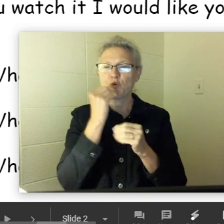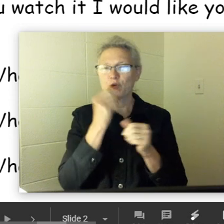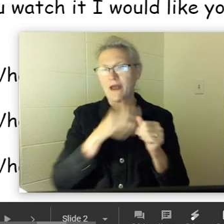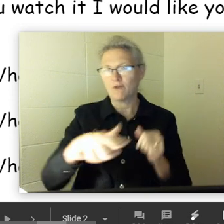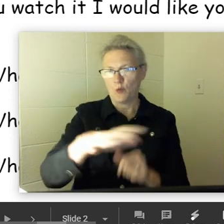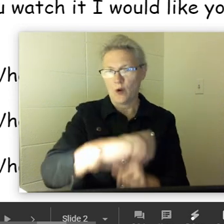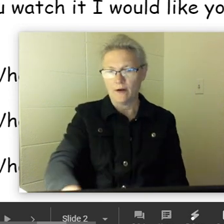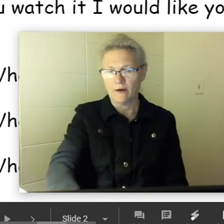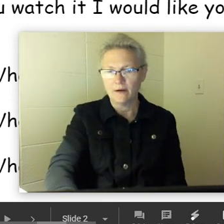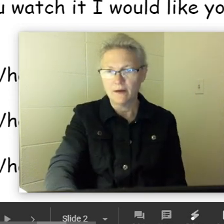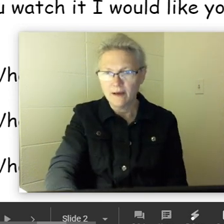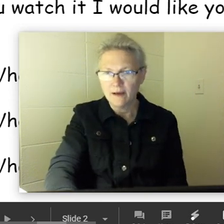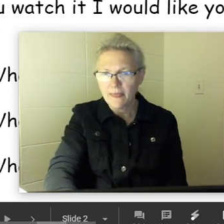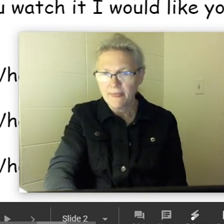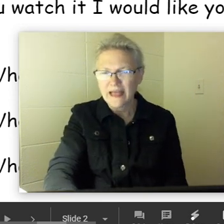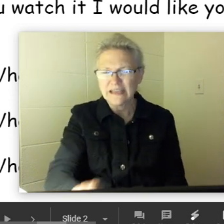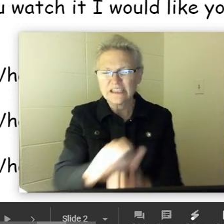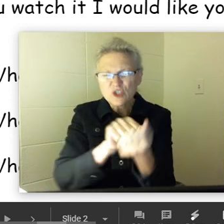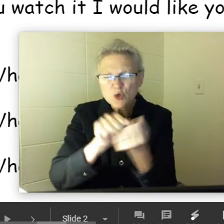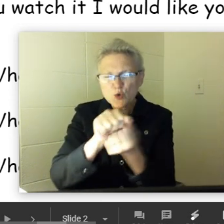on a large blade of grass.